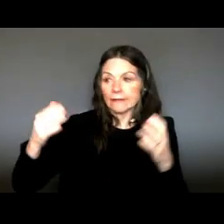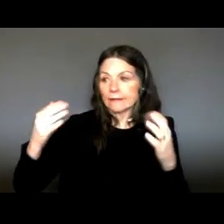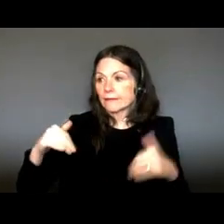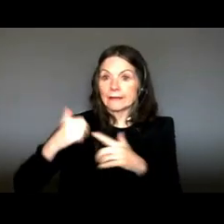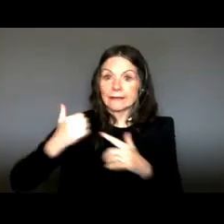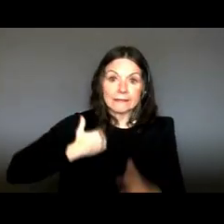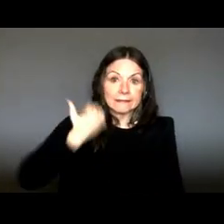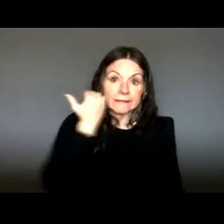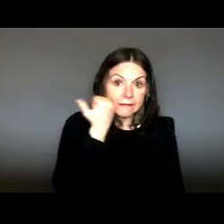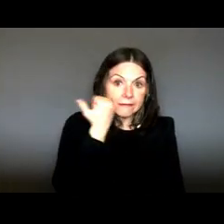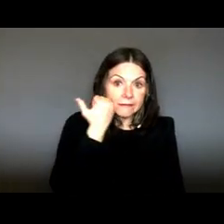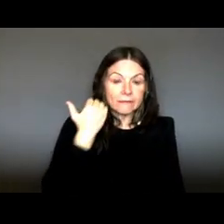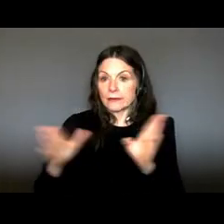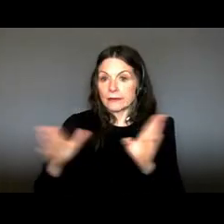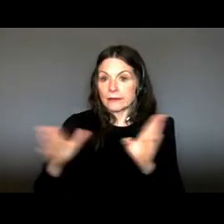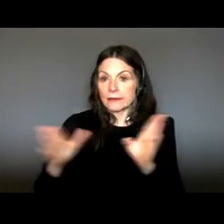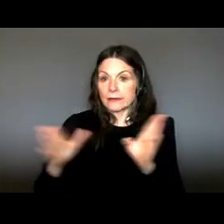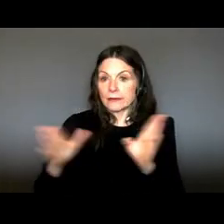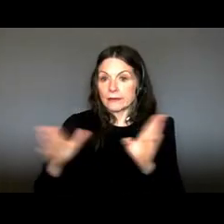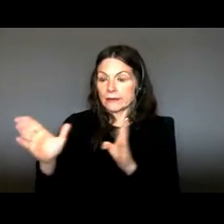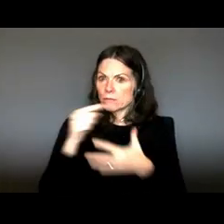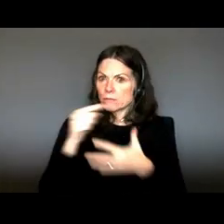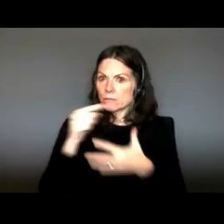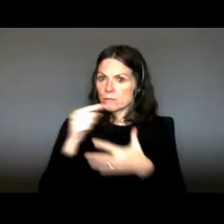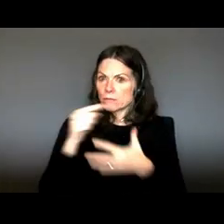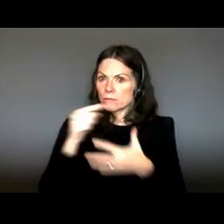Canada Dental Care Plan.